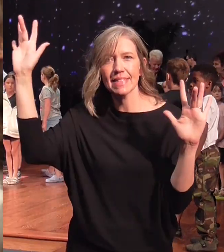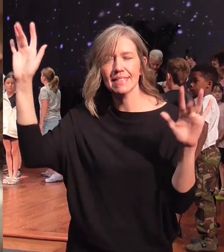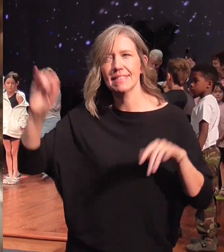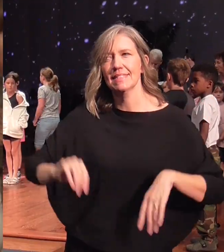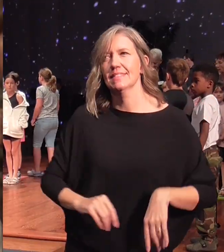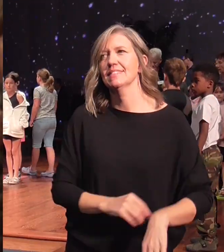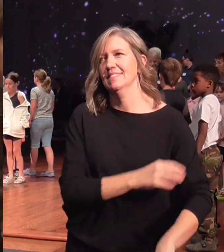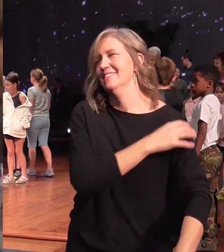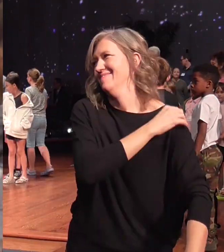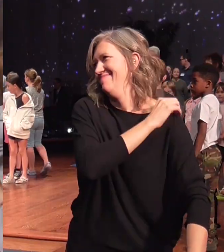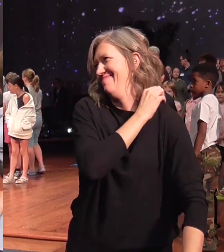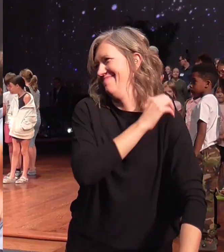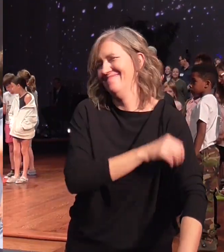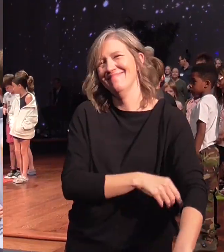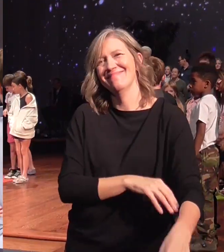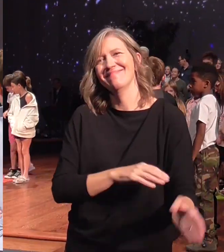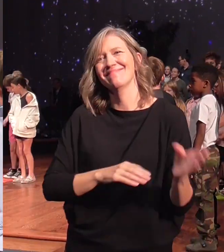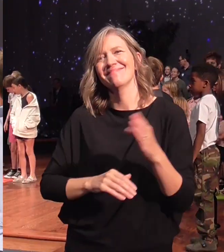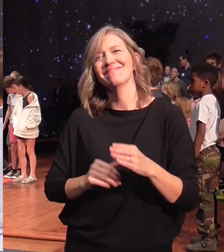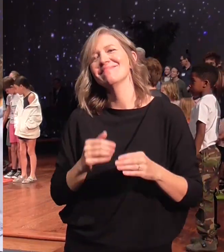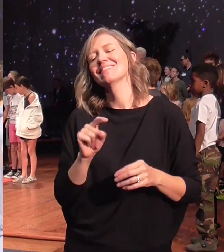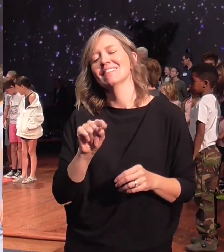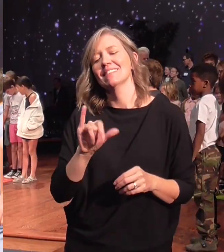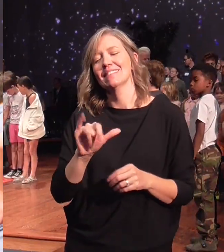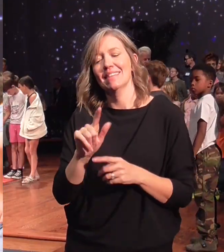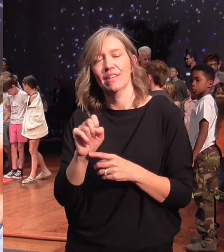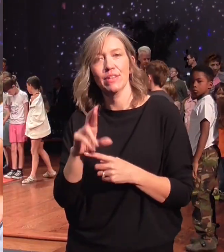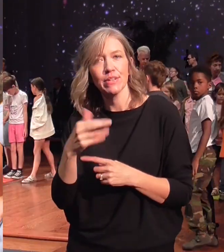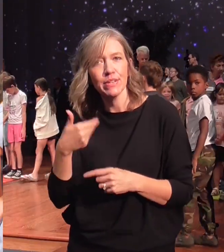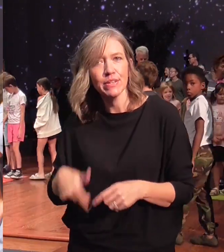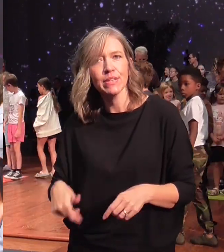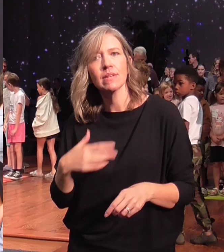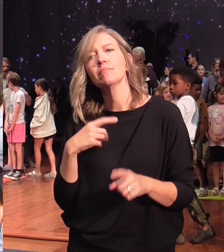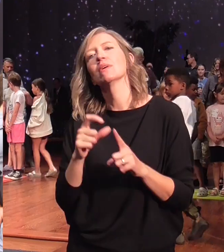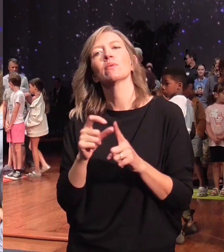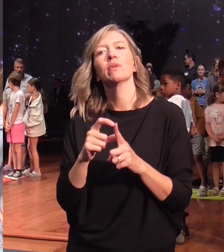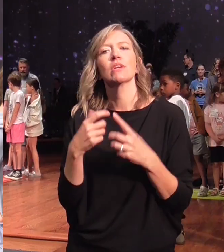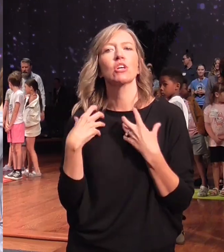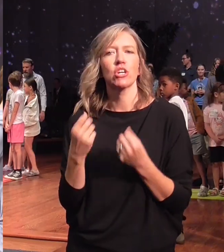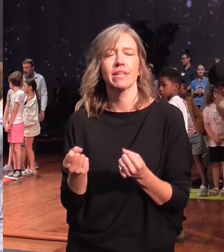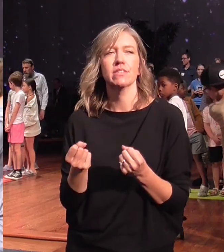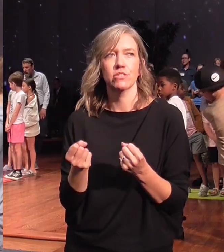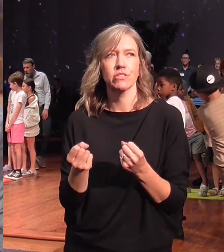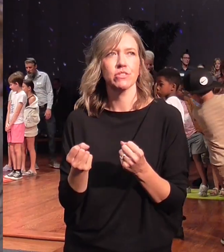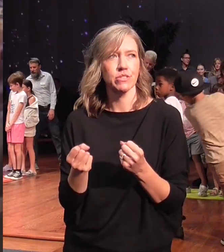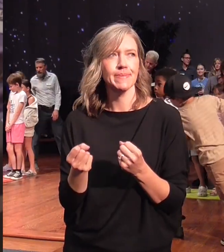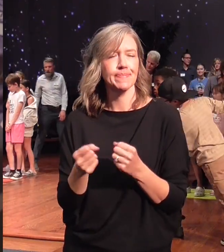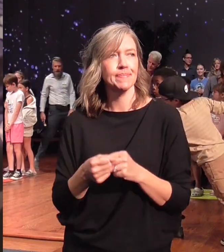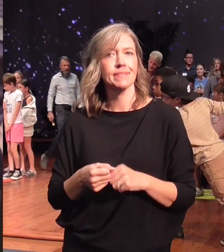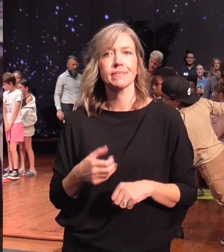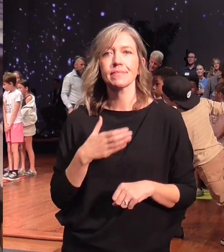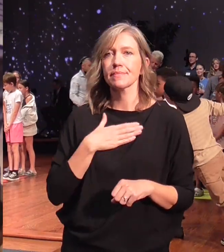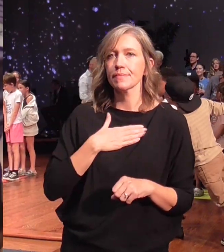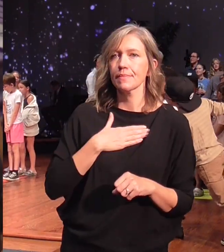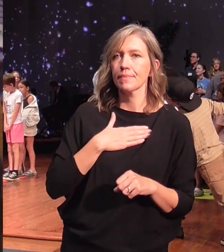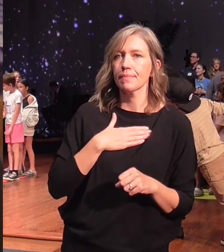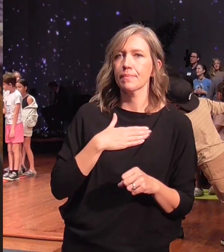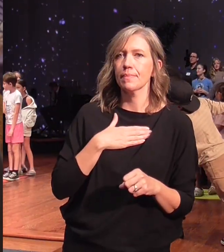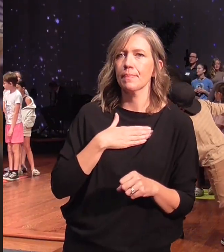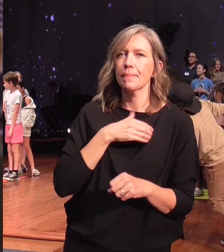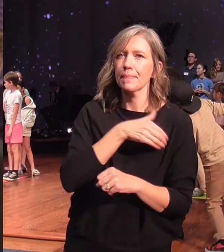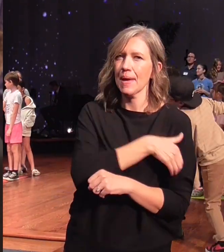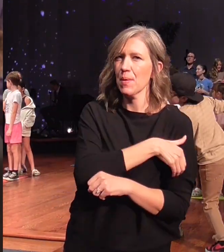brilliant. My name is Tyler, and my power word is courage. My